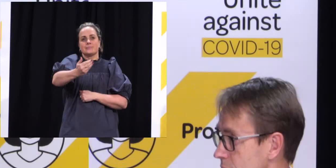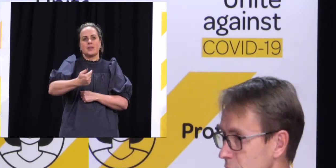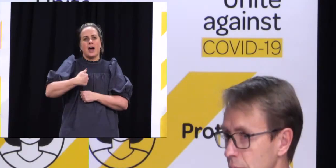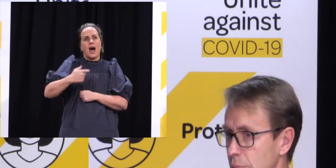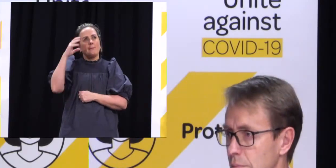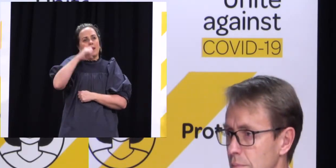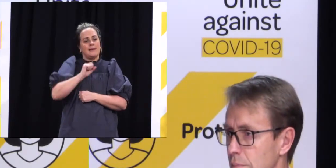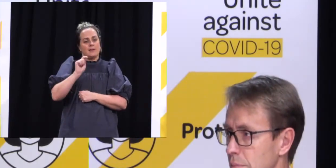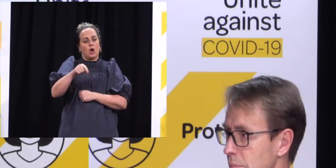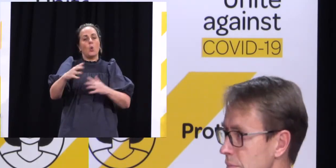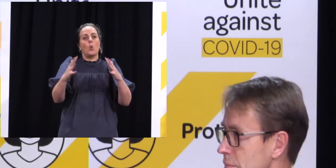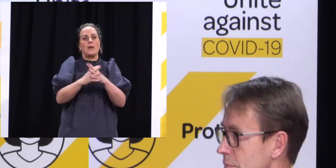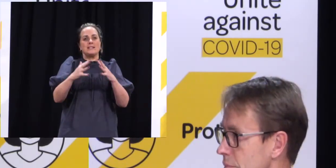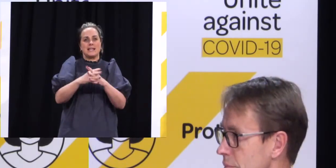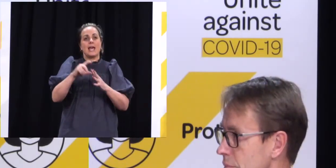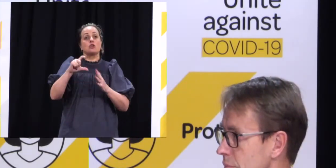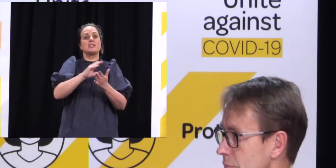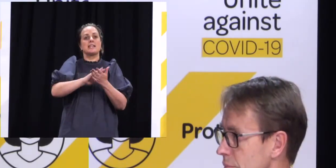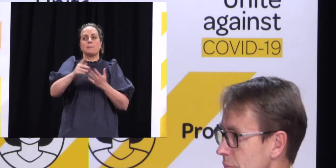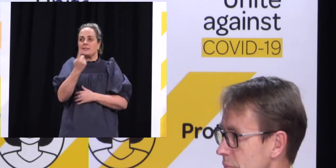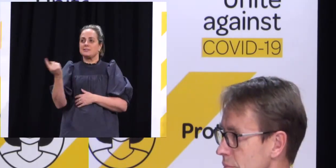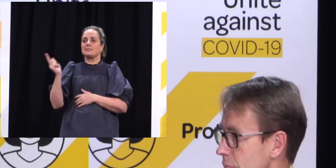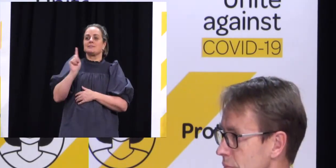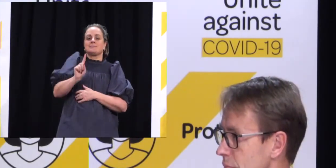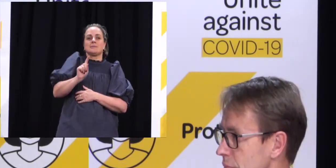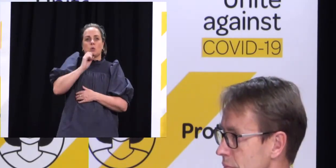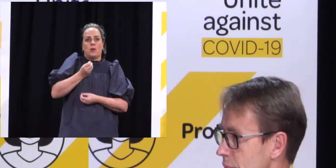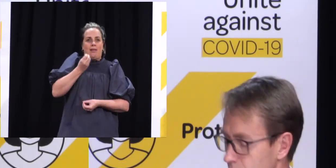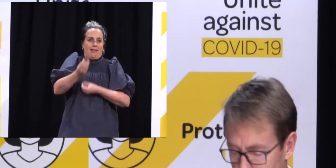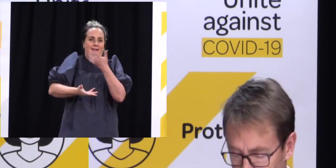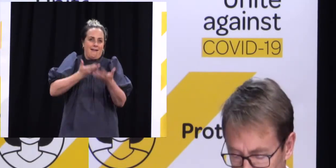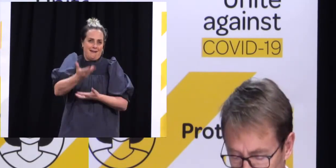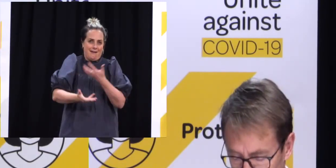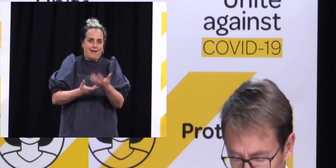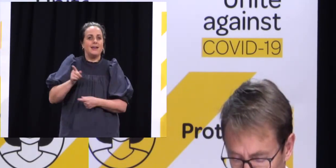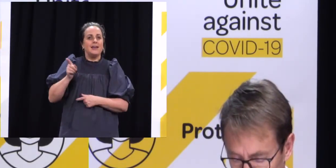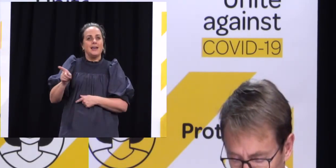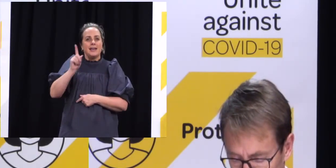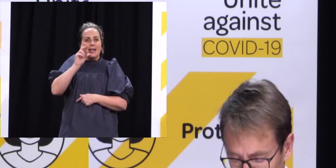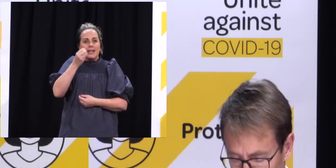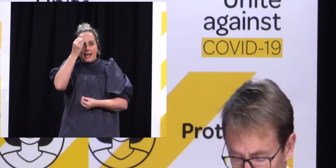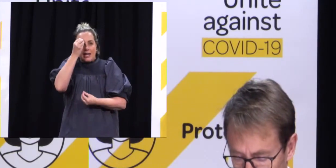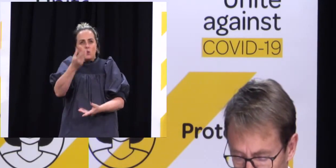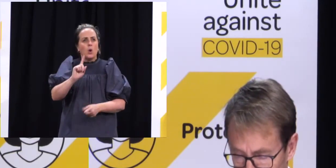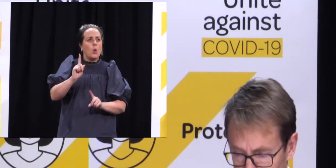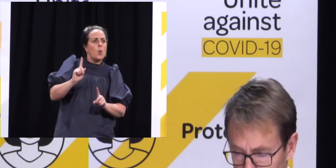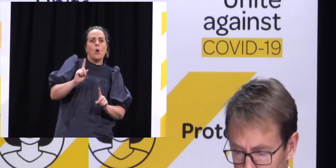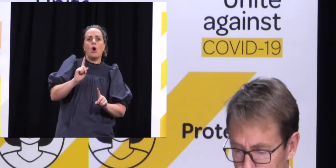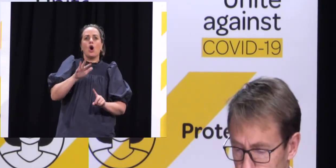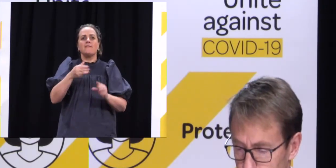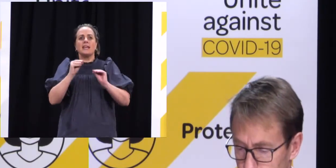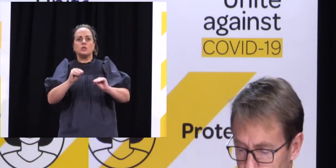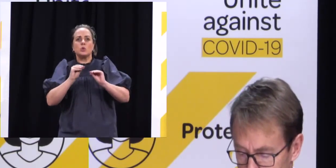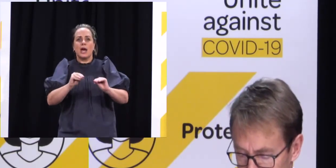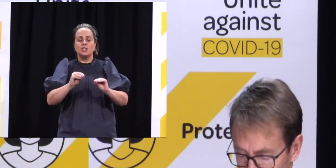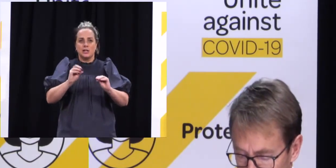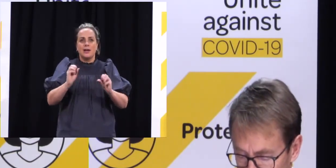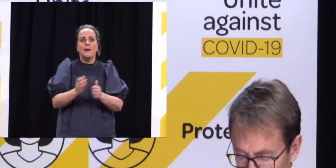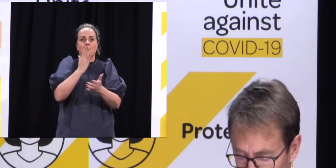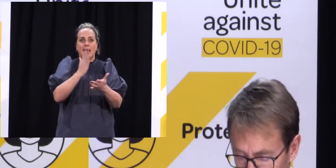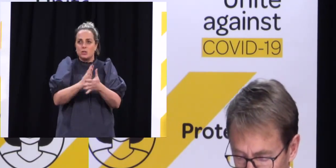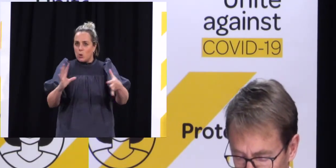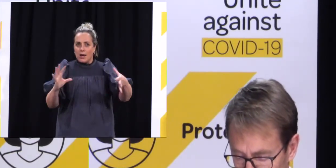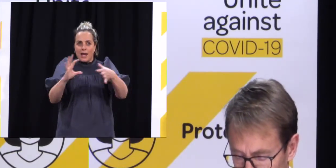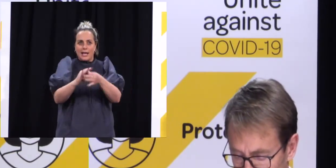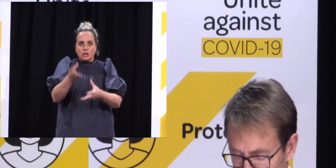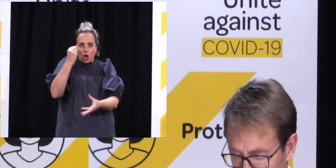on Wednesday, so that he can give you a bit of a take on what we'll be looking to do via education to continue to ensure connectivity,